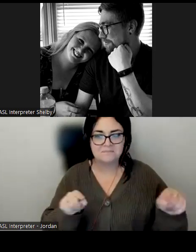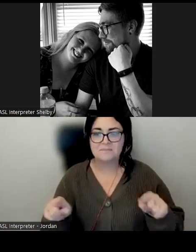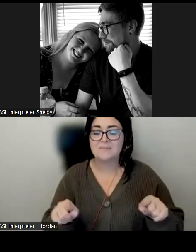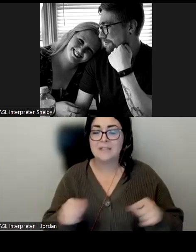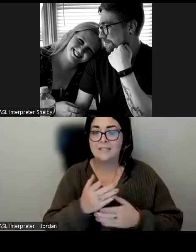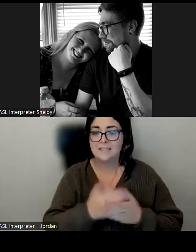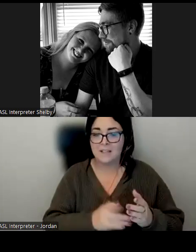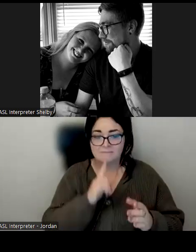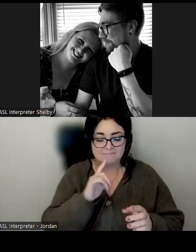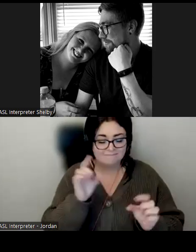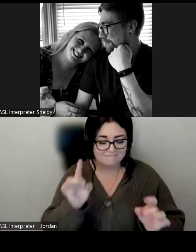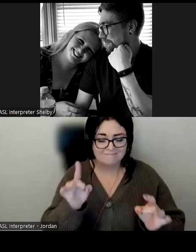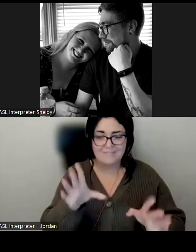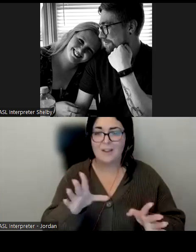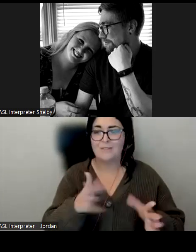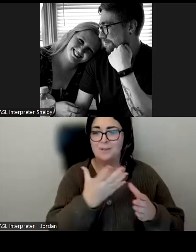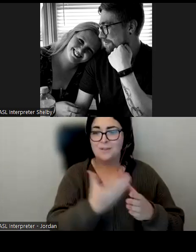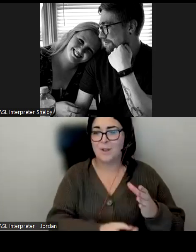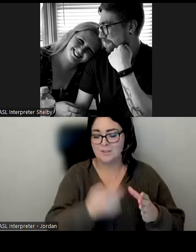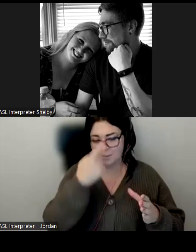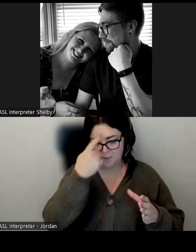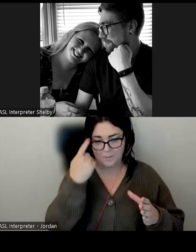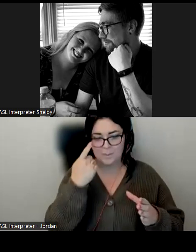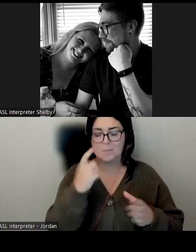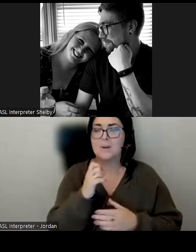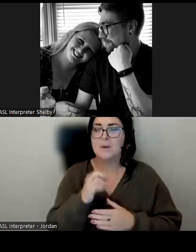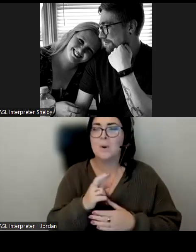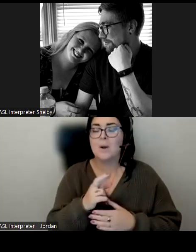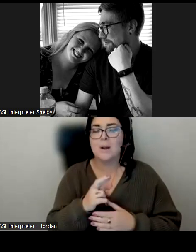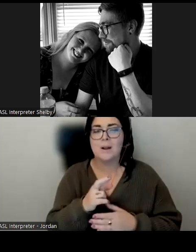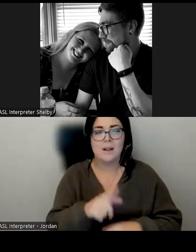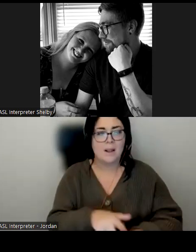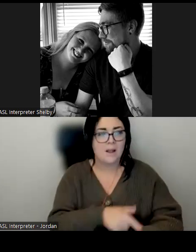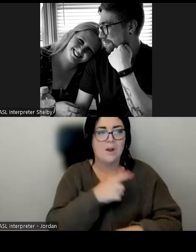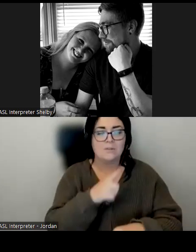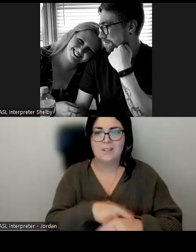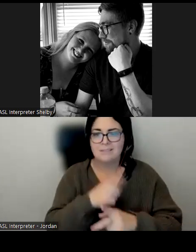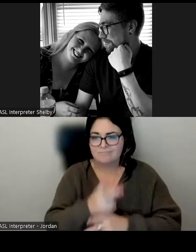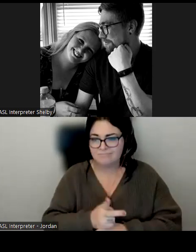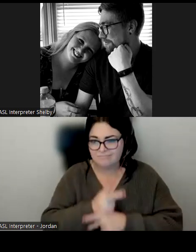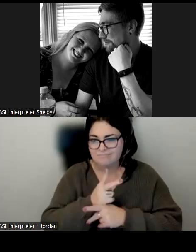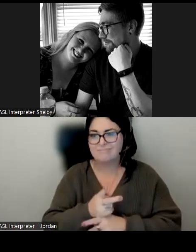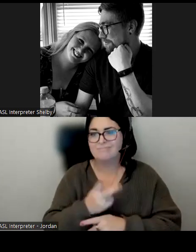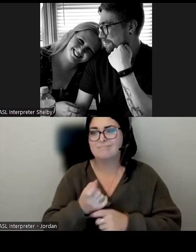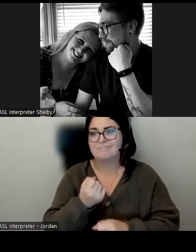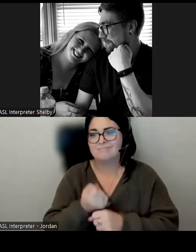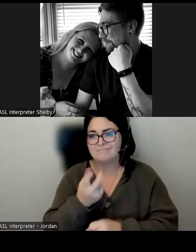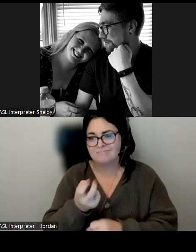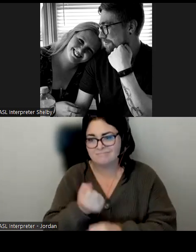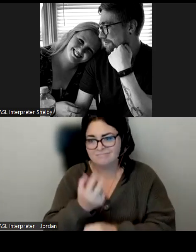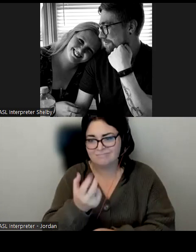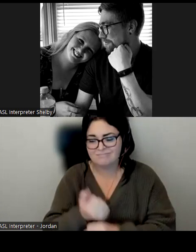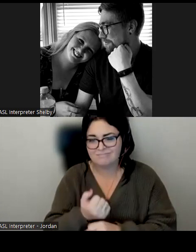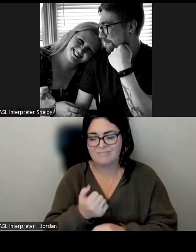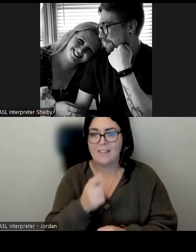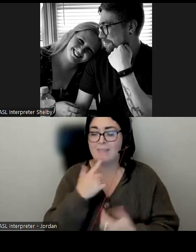traumatic losses. Some people have losses after lengthy times of caregiving that have already had such